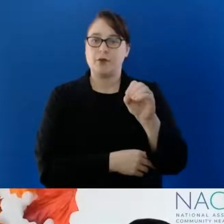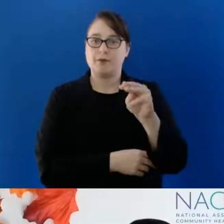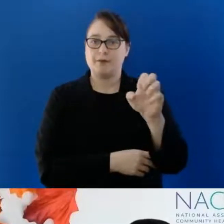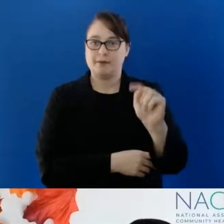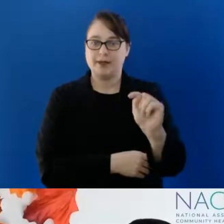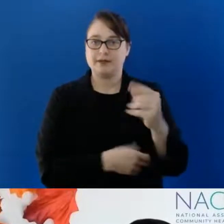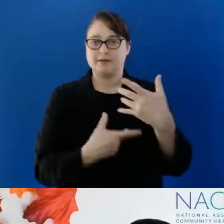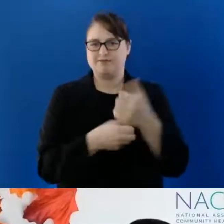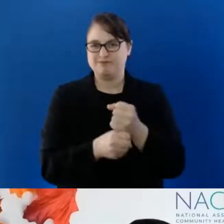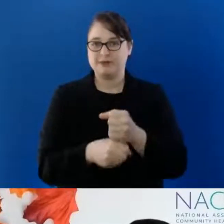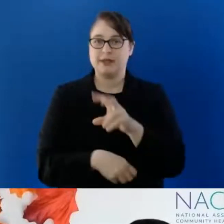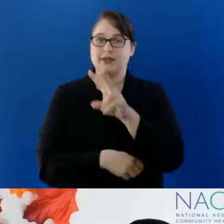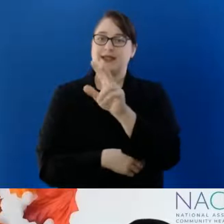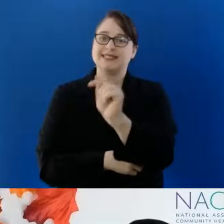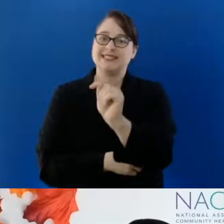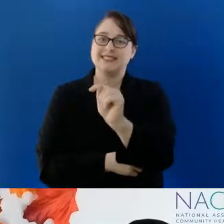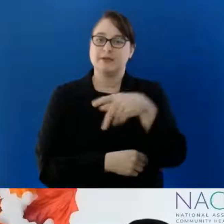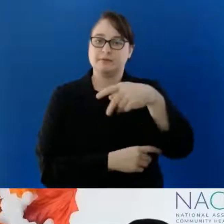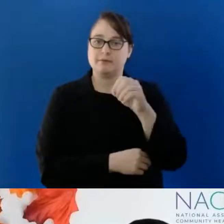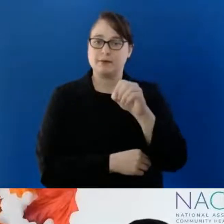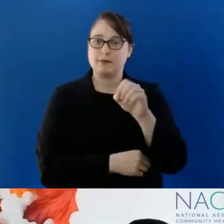the abbreviation is TPOXX,